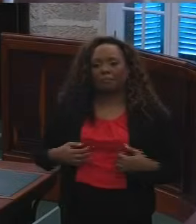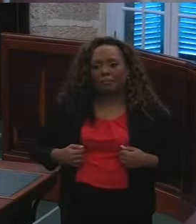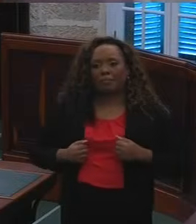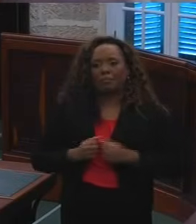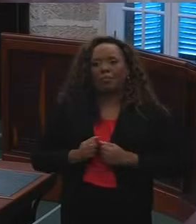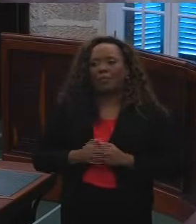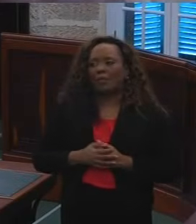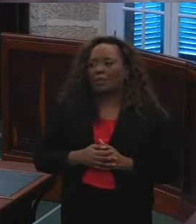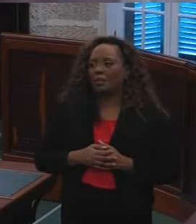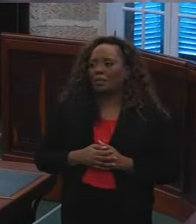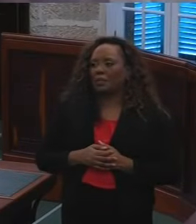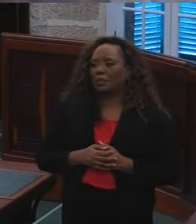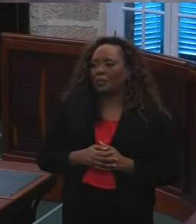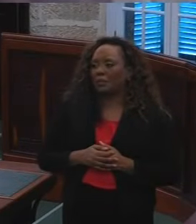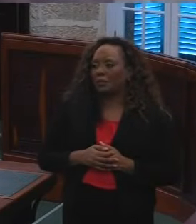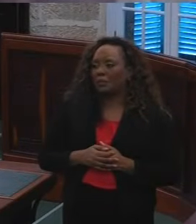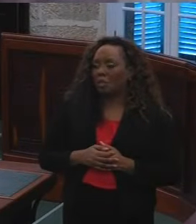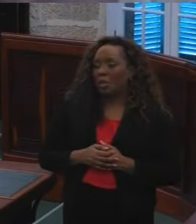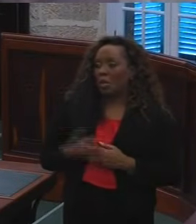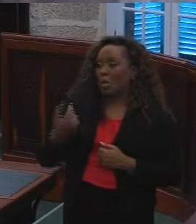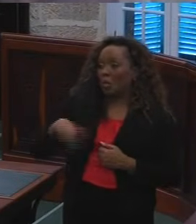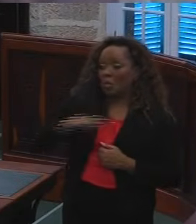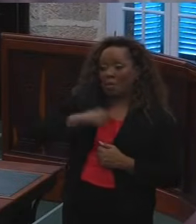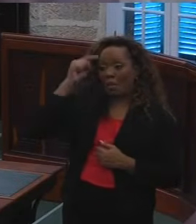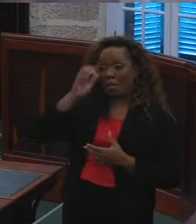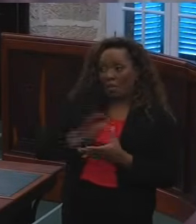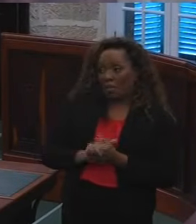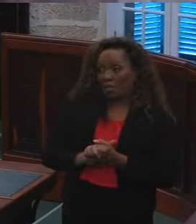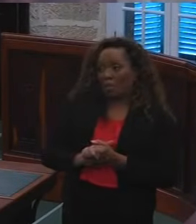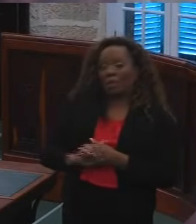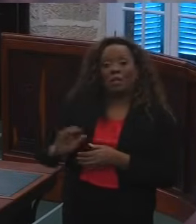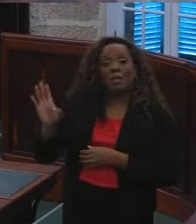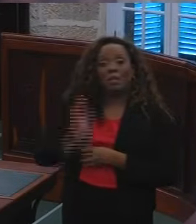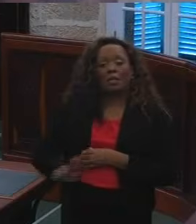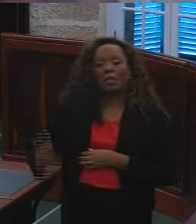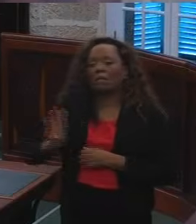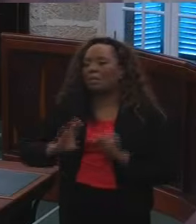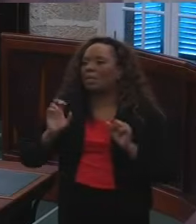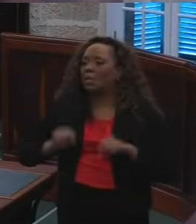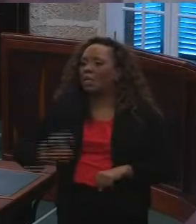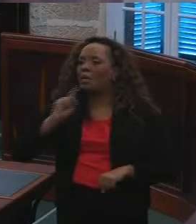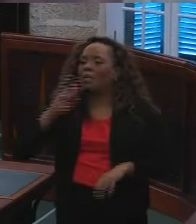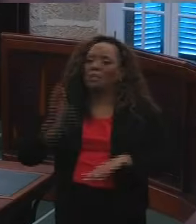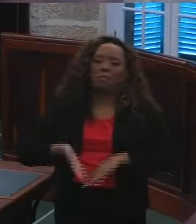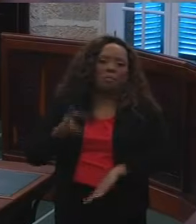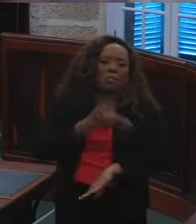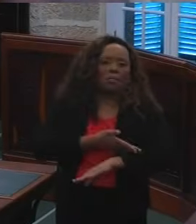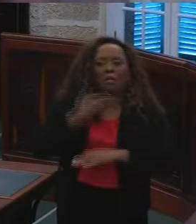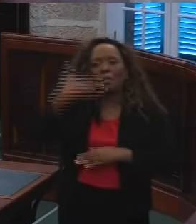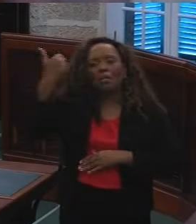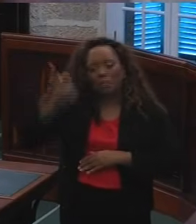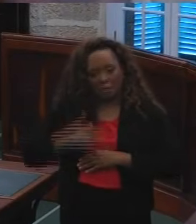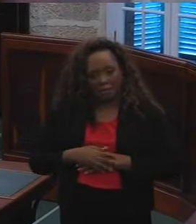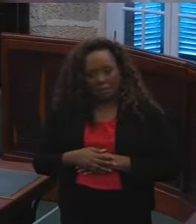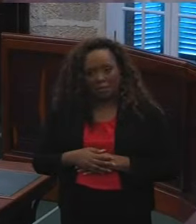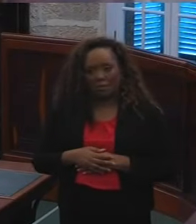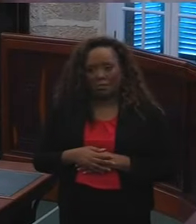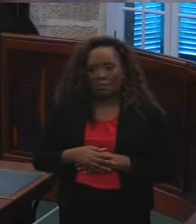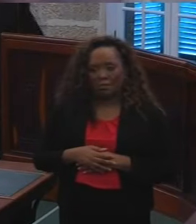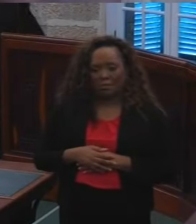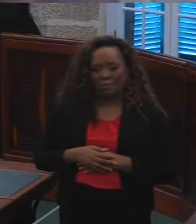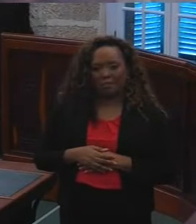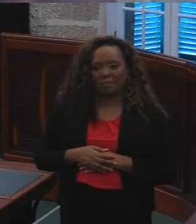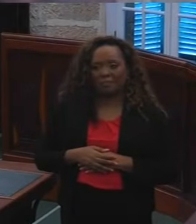that Barbados can punch above our weight, not because it was